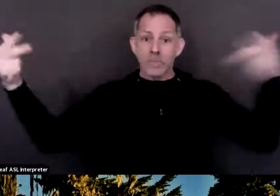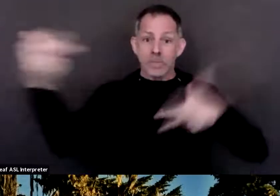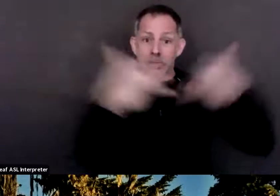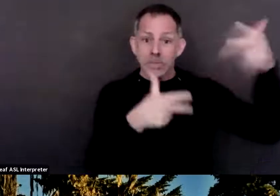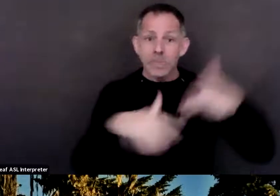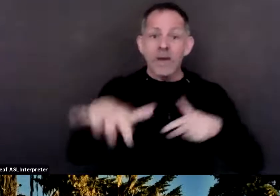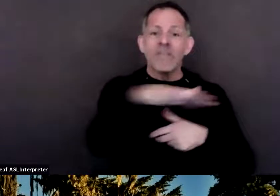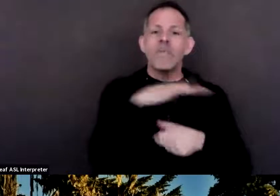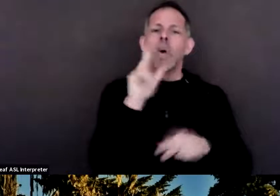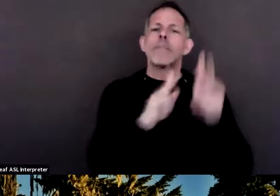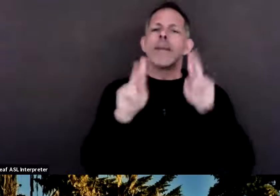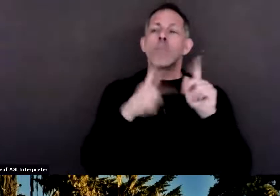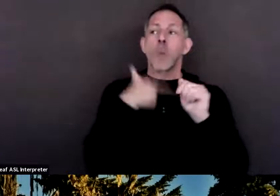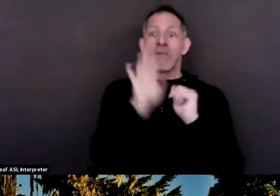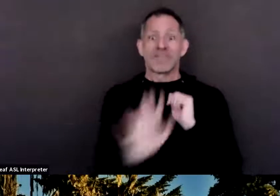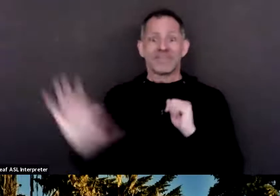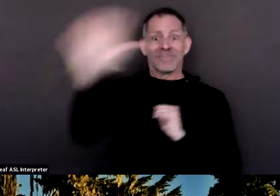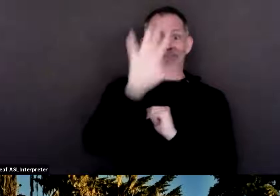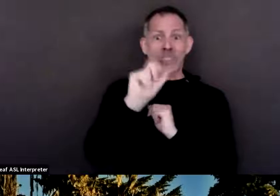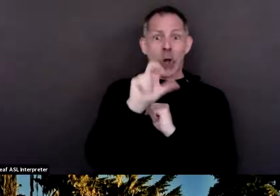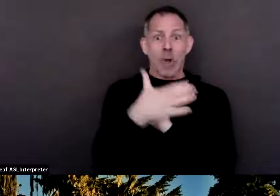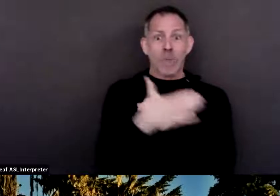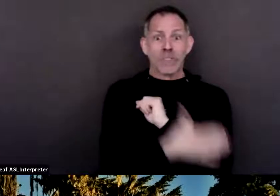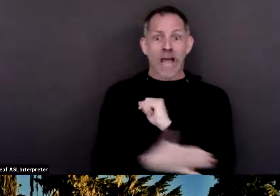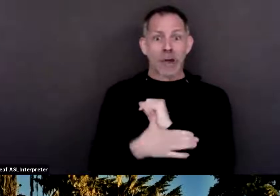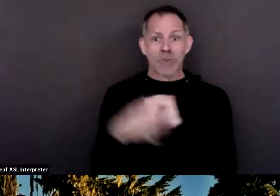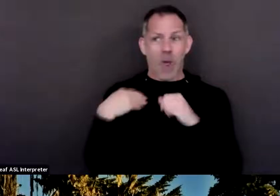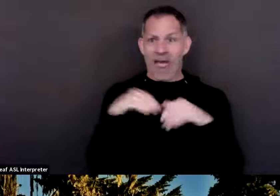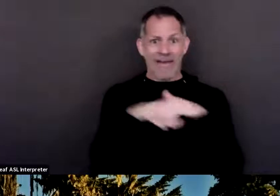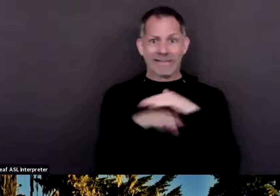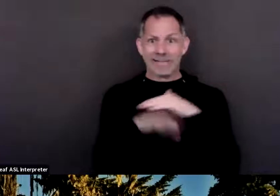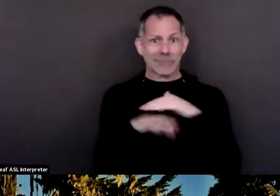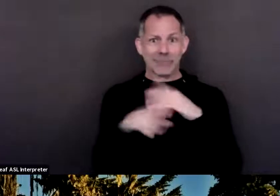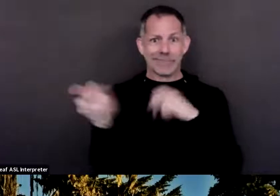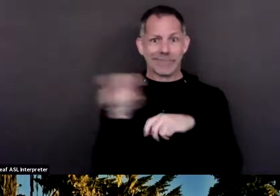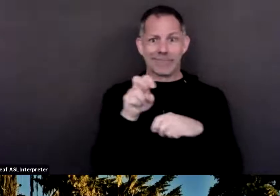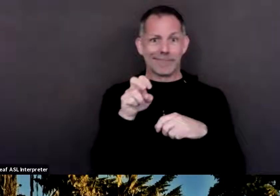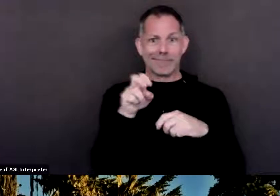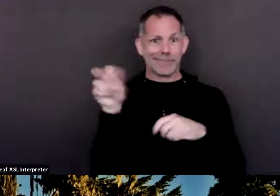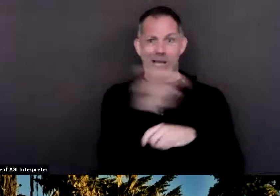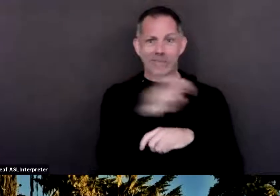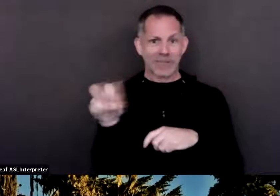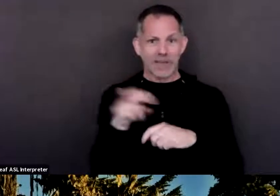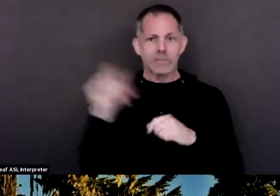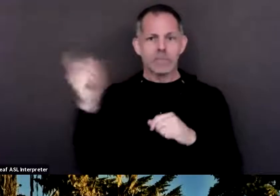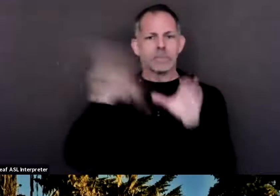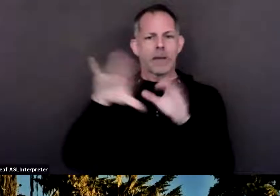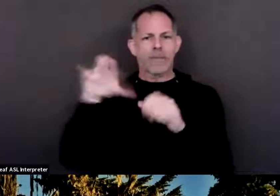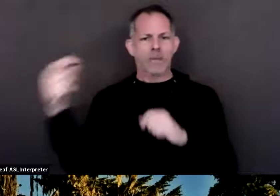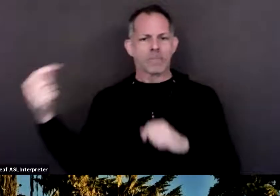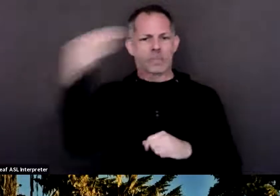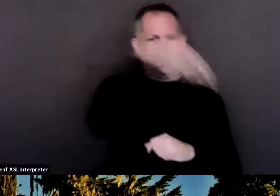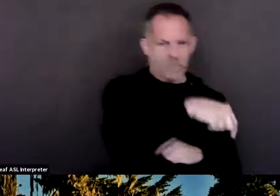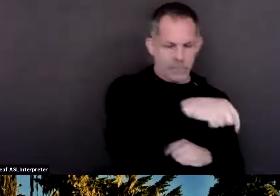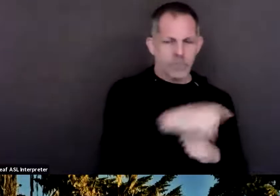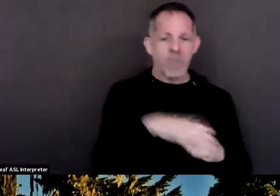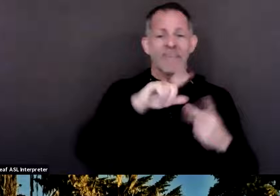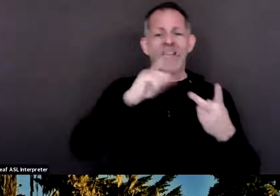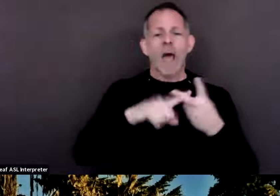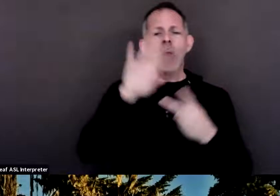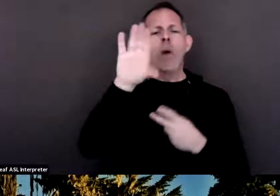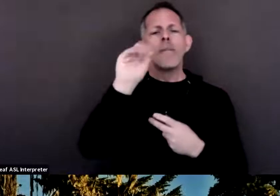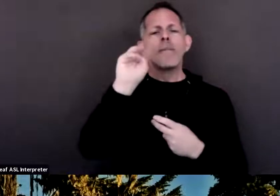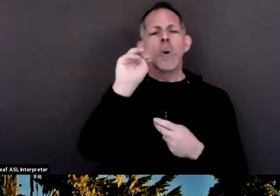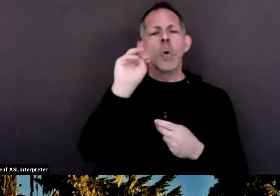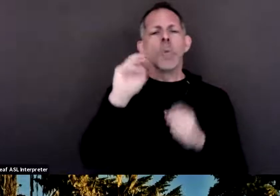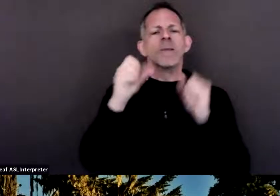now have sites in North County with Boom City and the Arlington Airport, in East County with Monroe.